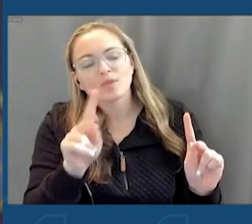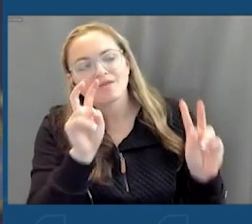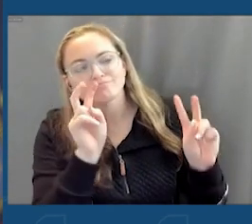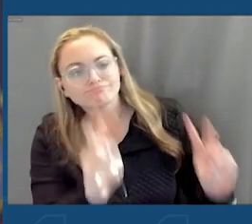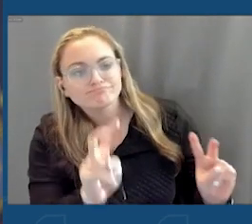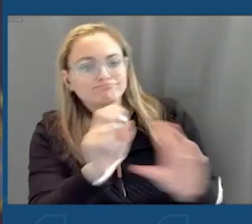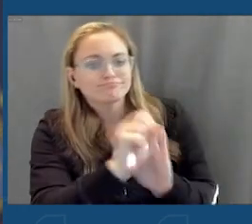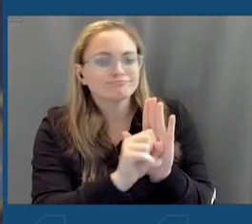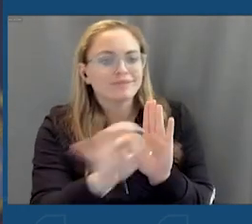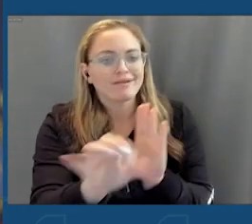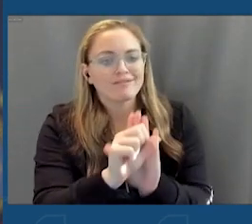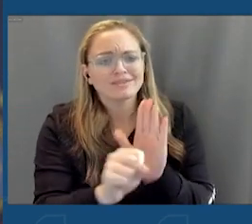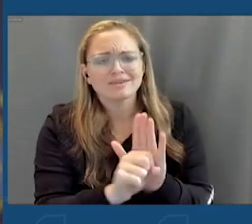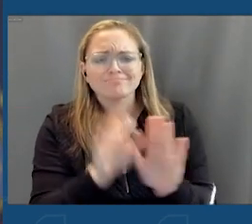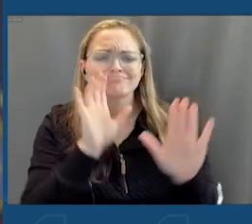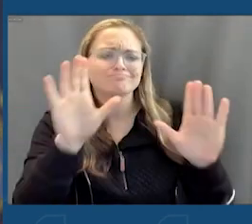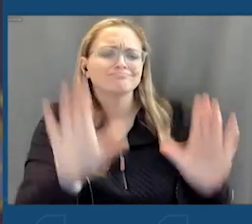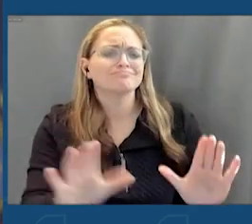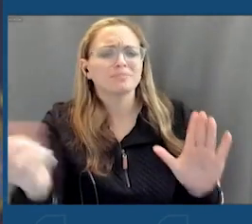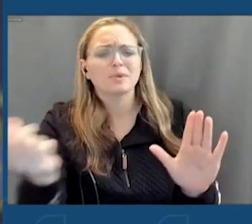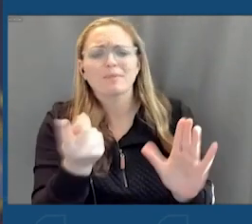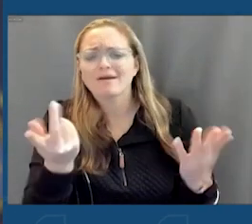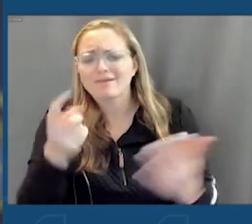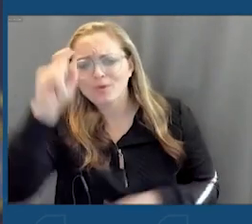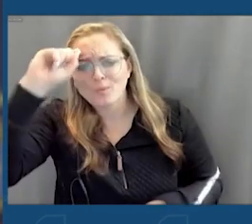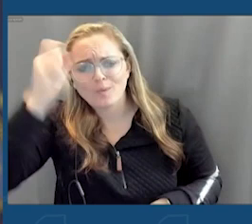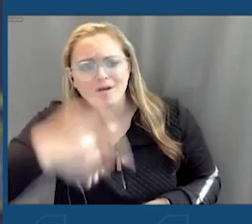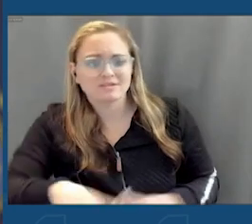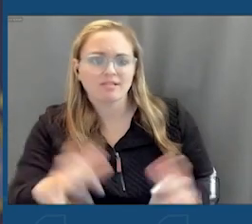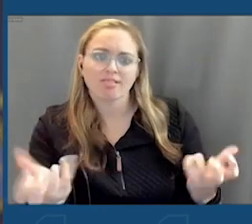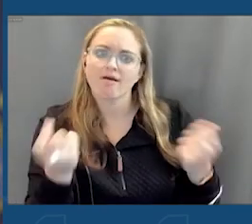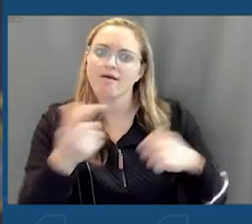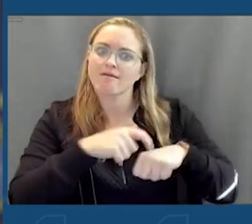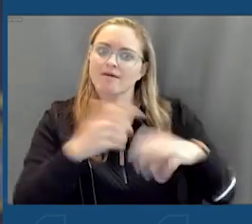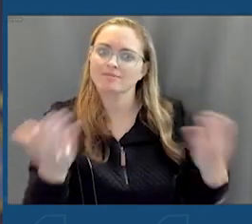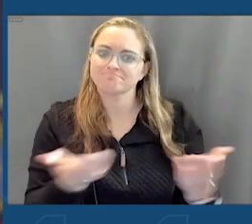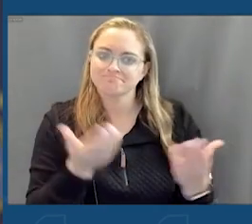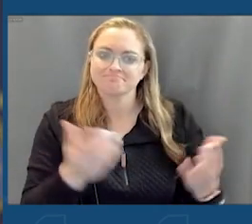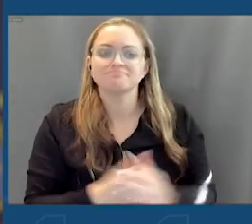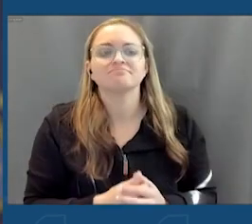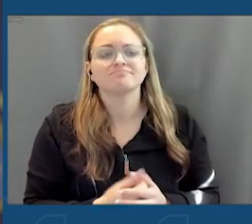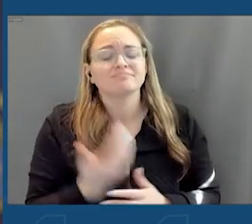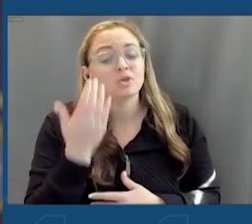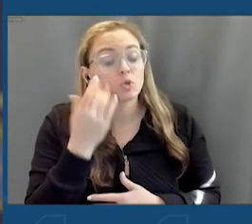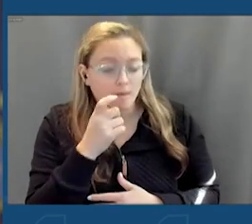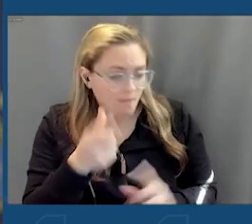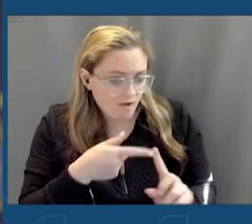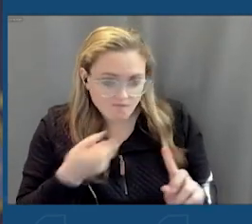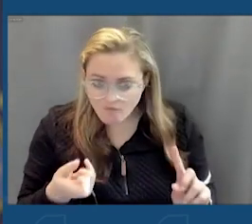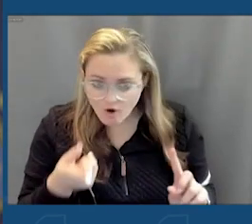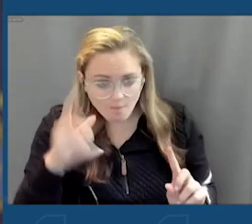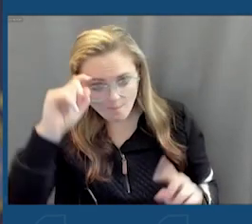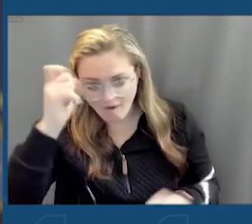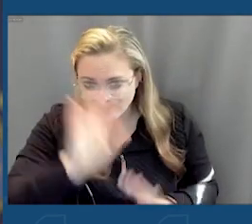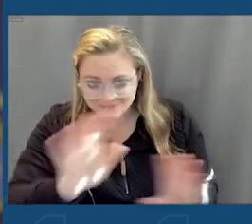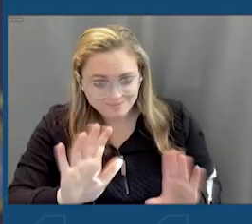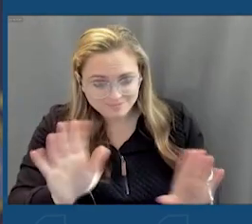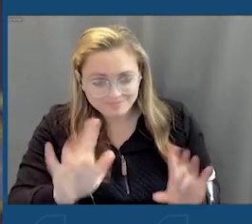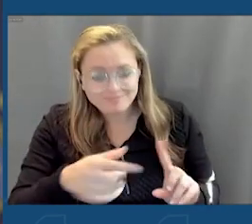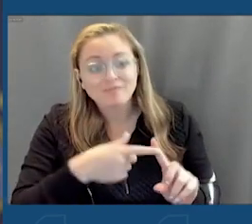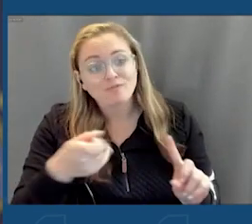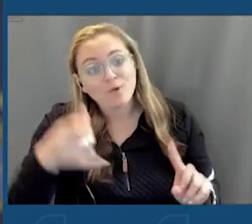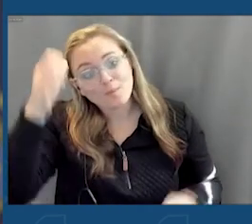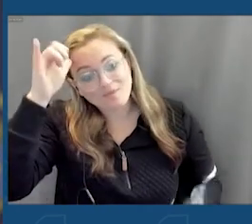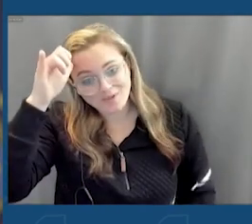it is so fabulous to be back here in the Bronx. I spent a lot of time here. You know, I'm not from the Bronx. I'm from a place called